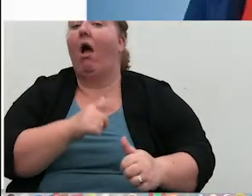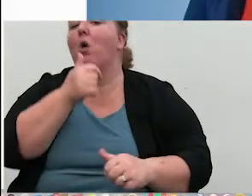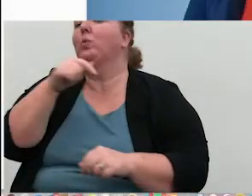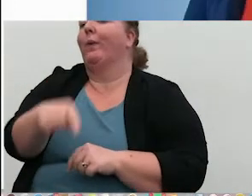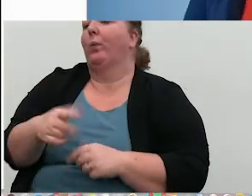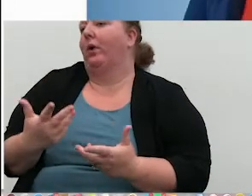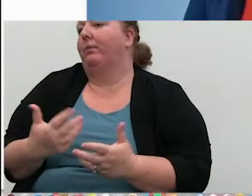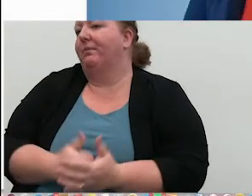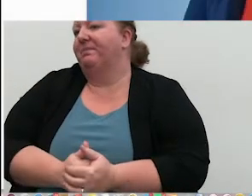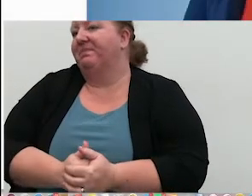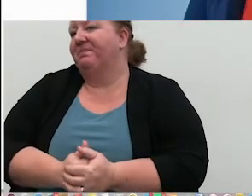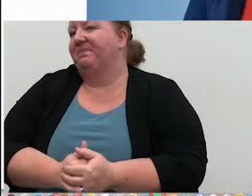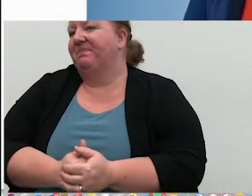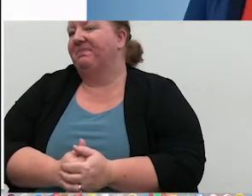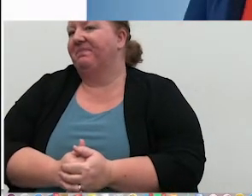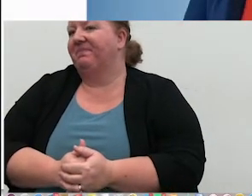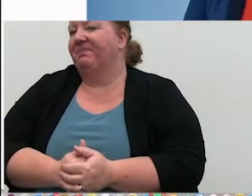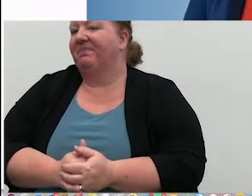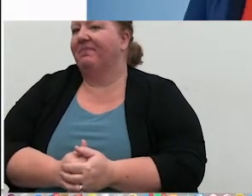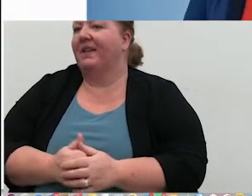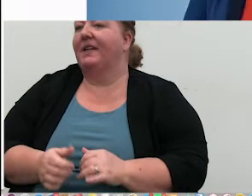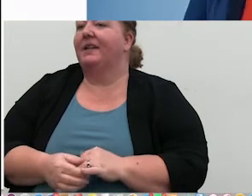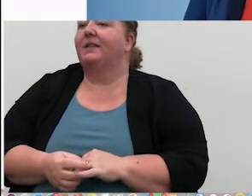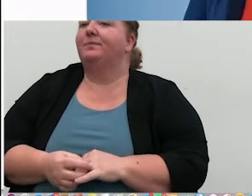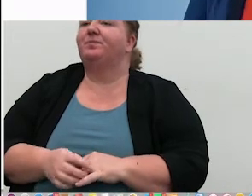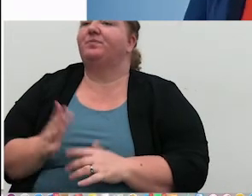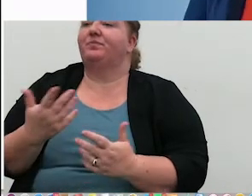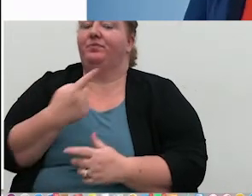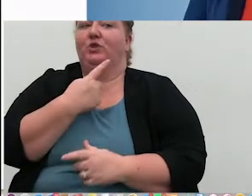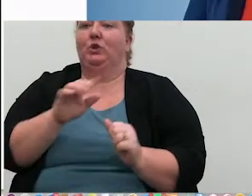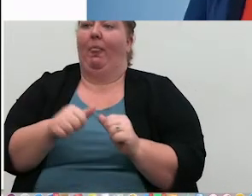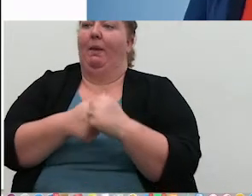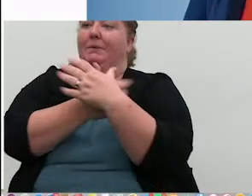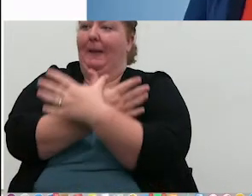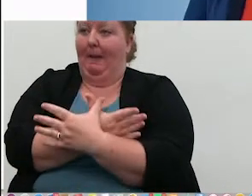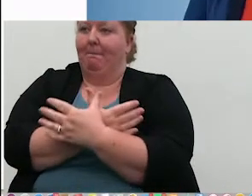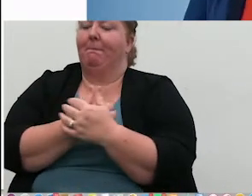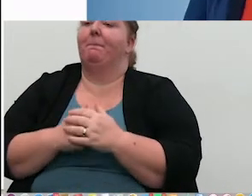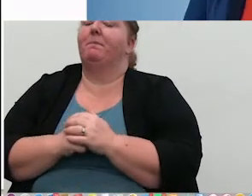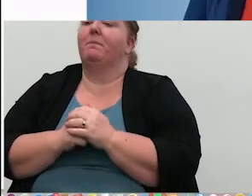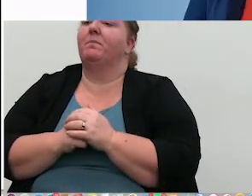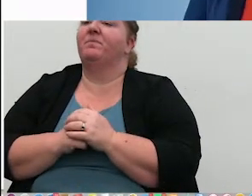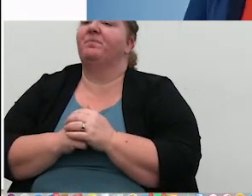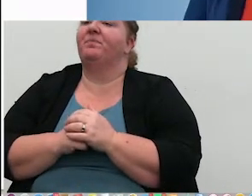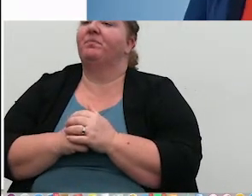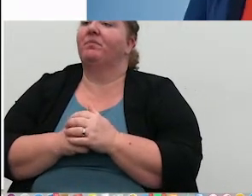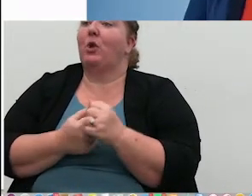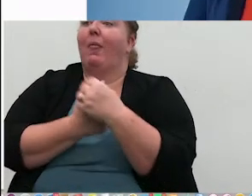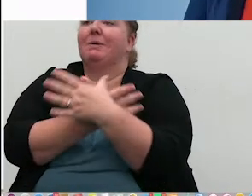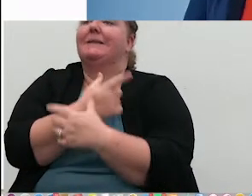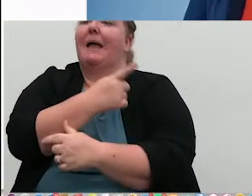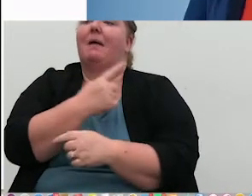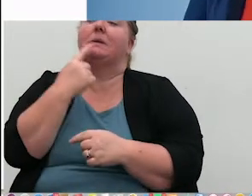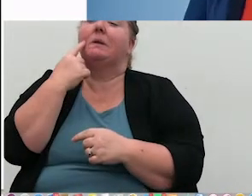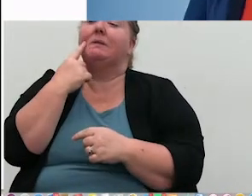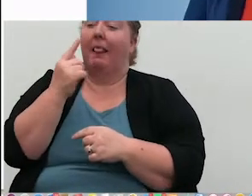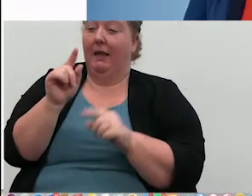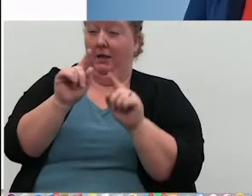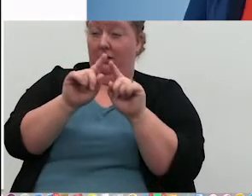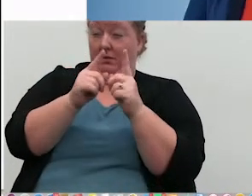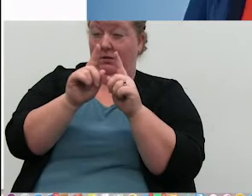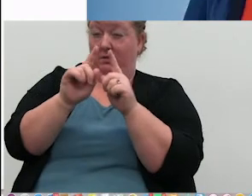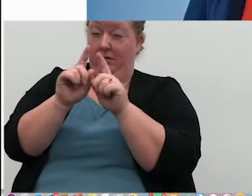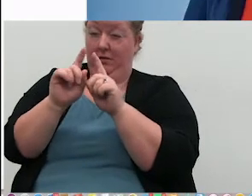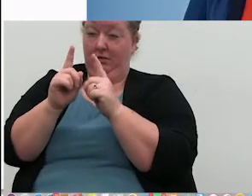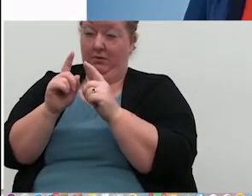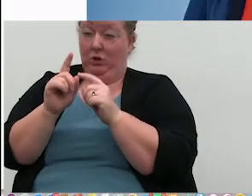those. So, for example, the Lib Dems have got subtly different versions of the